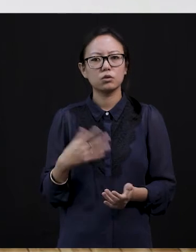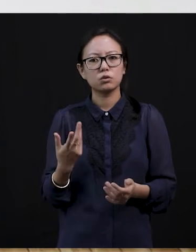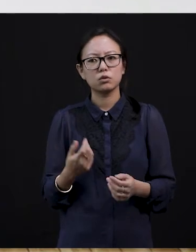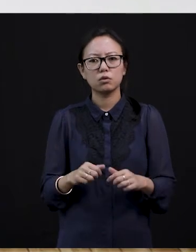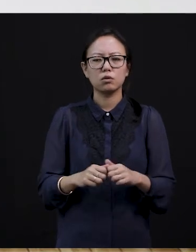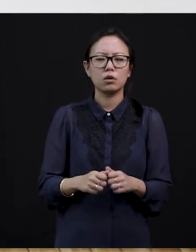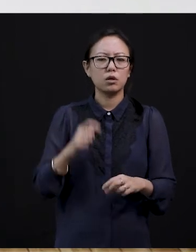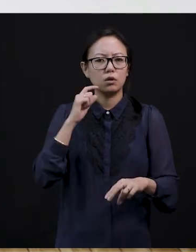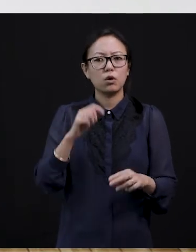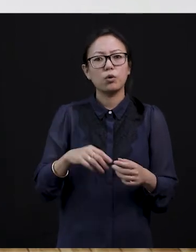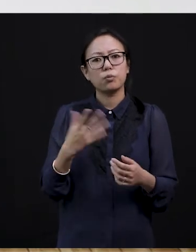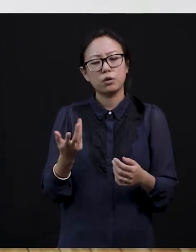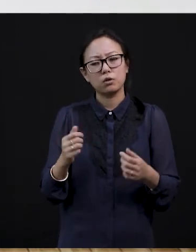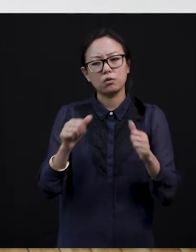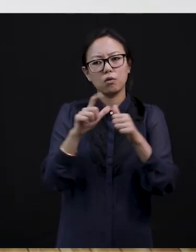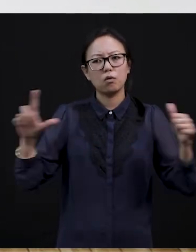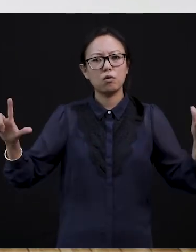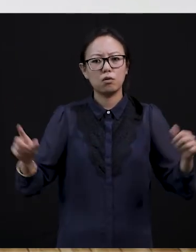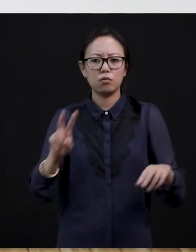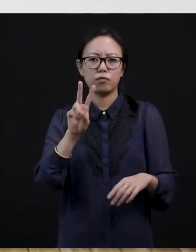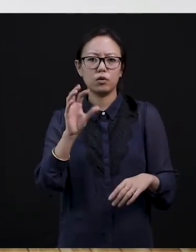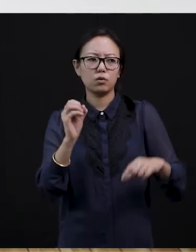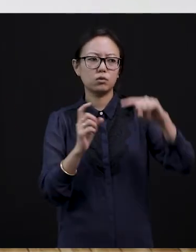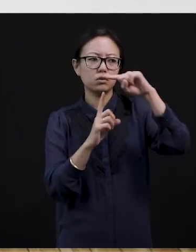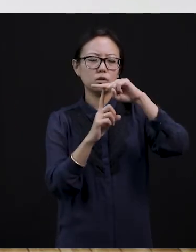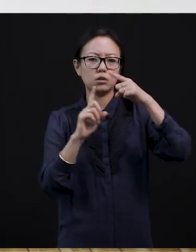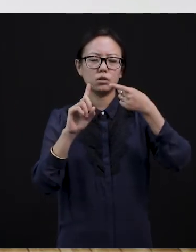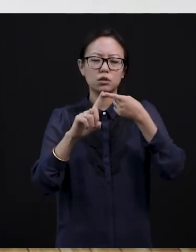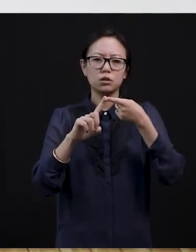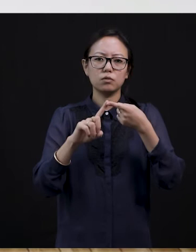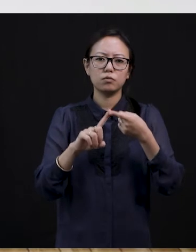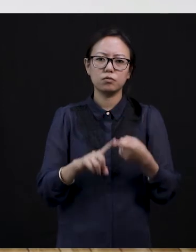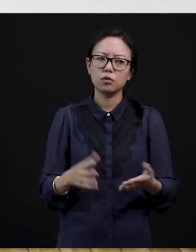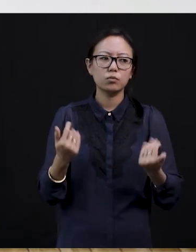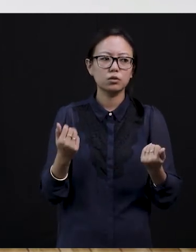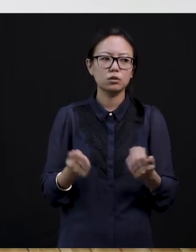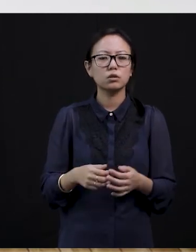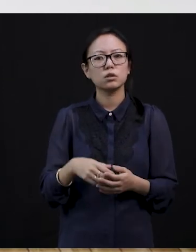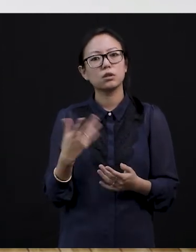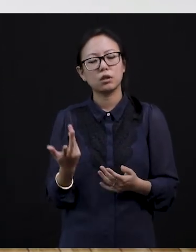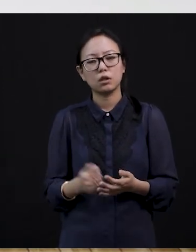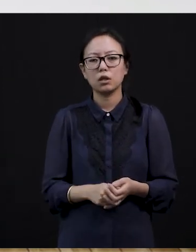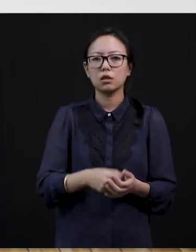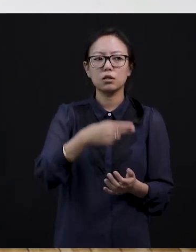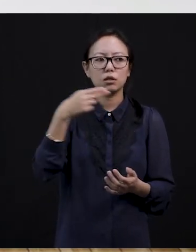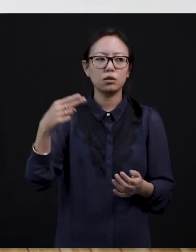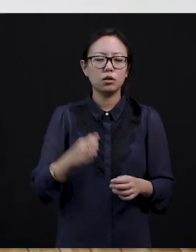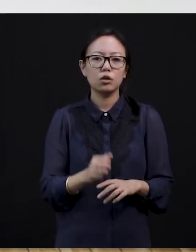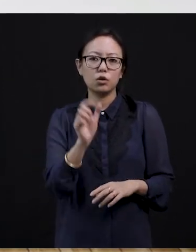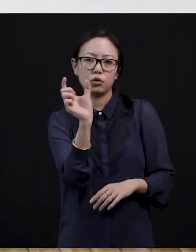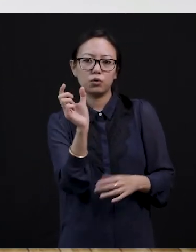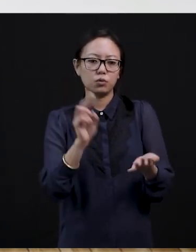in a country, it is called the universal adult franchise. So if somebody would ask you to write a short note, or what do you